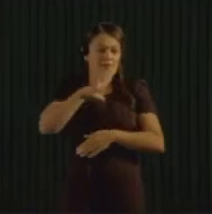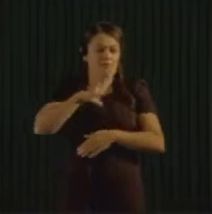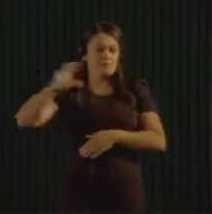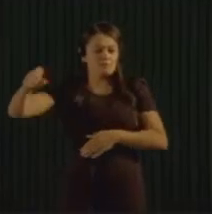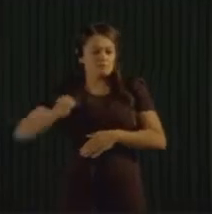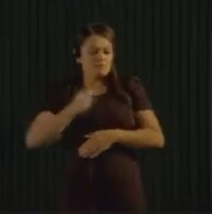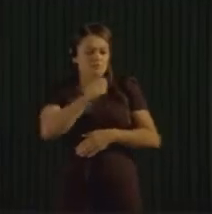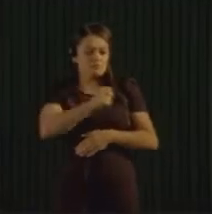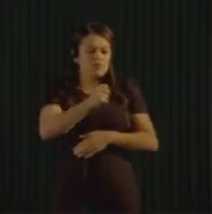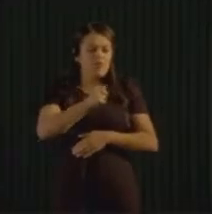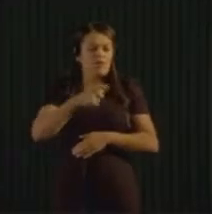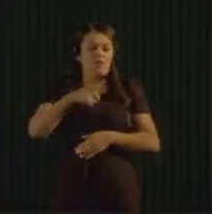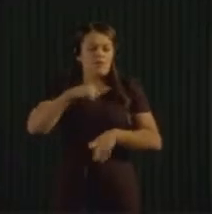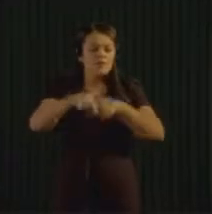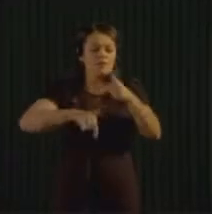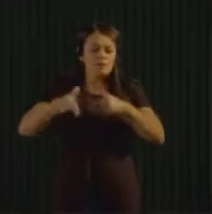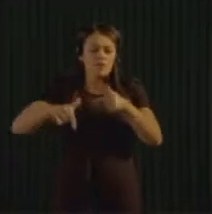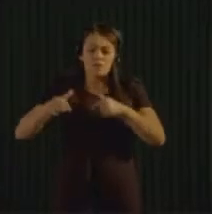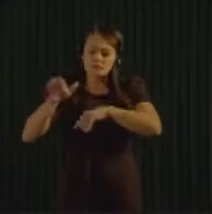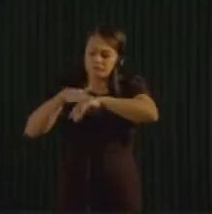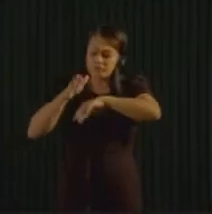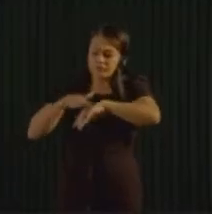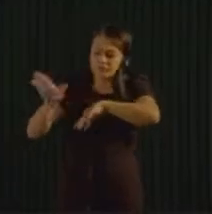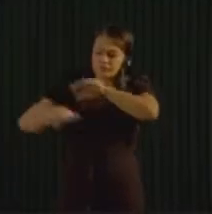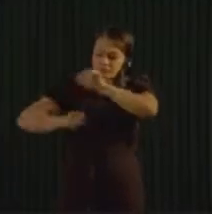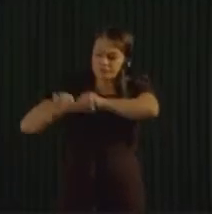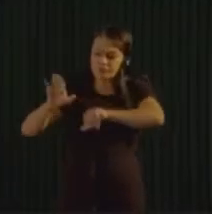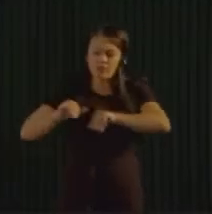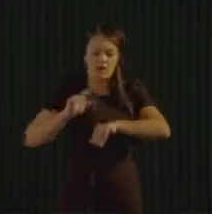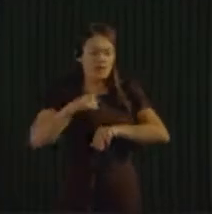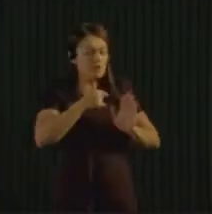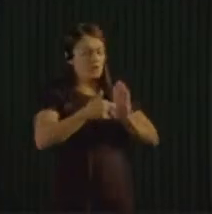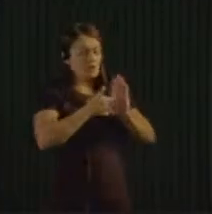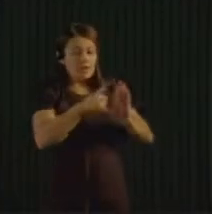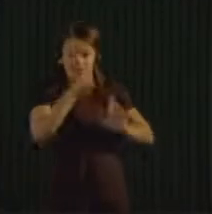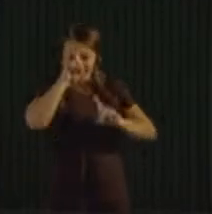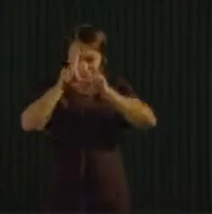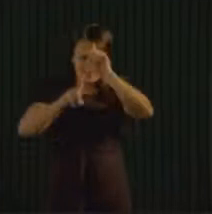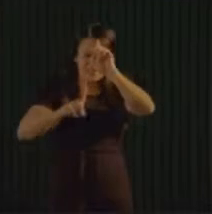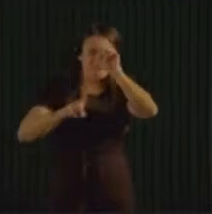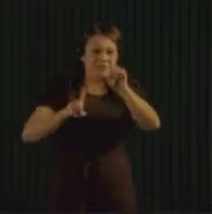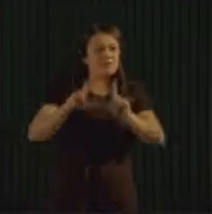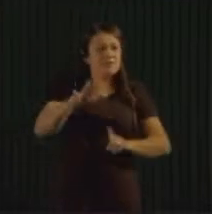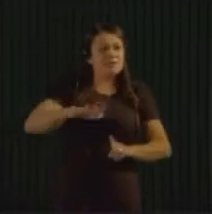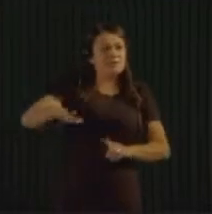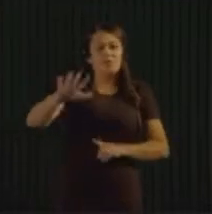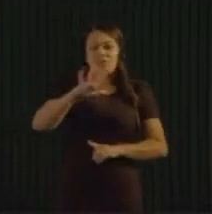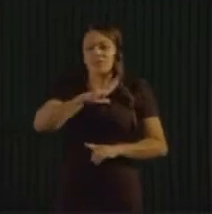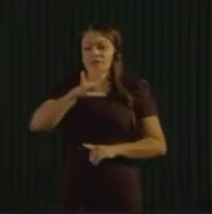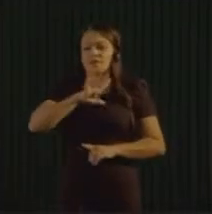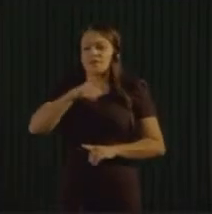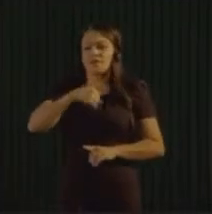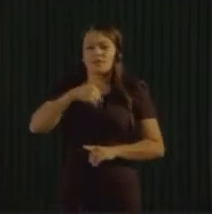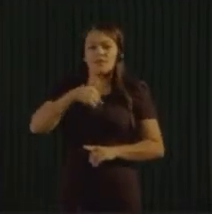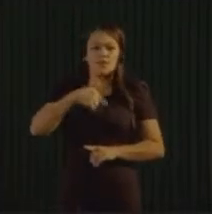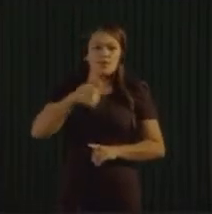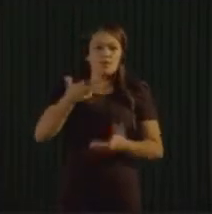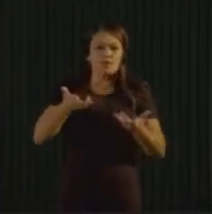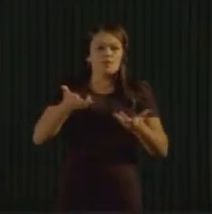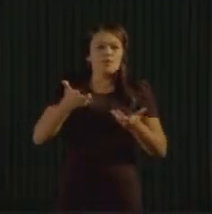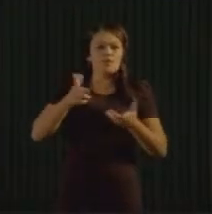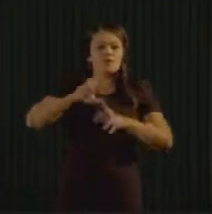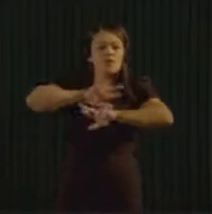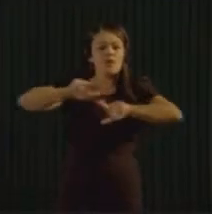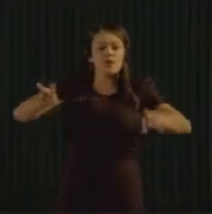what they want to see in the city. And then we co-created the mutual vision of the city created by the citizens themselves,